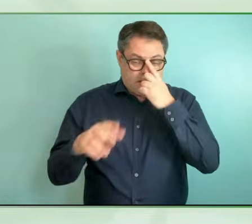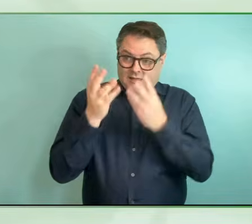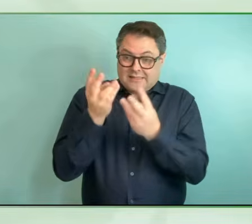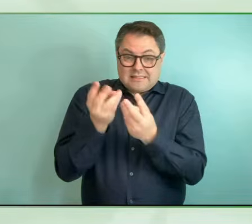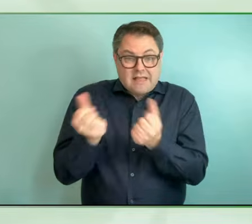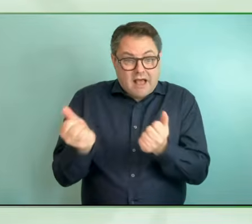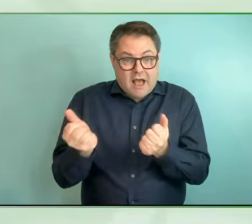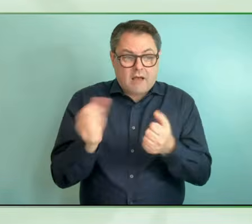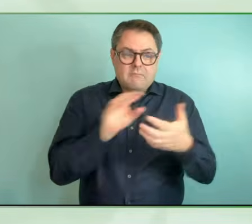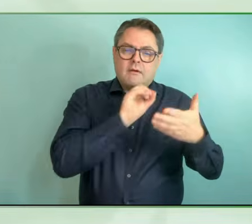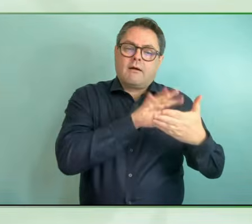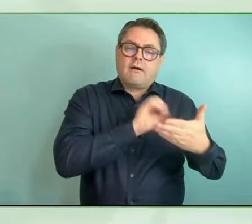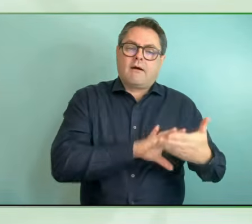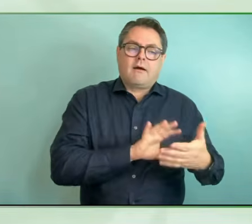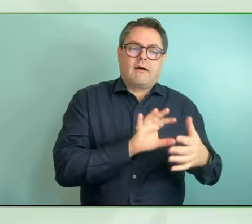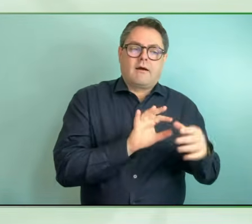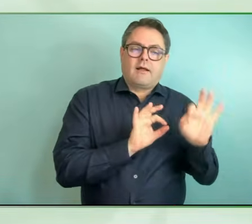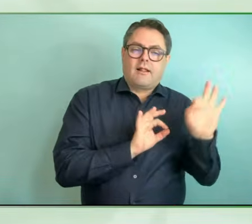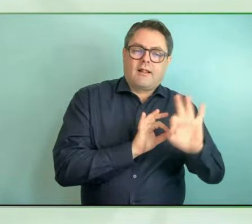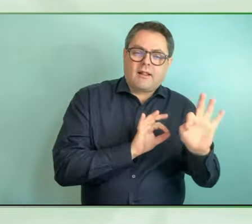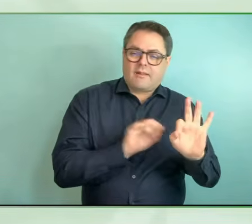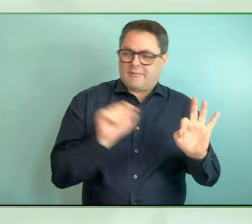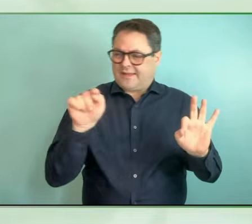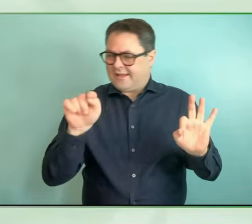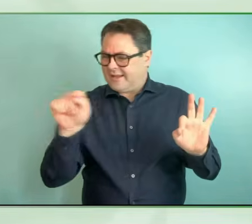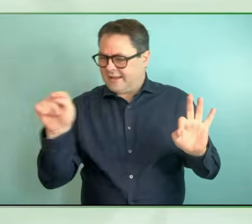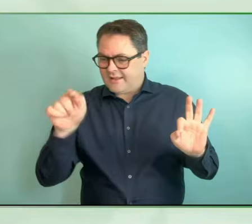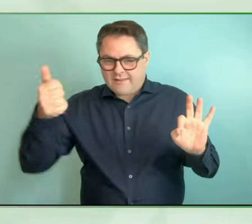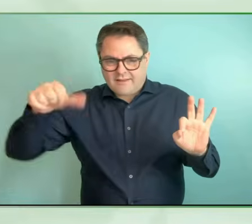of the data is still missing. For example, there's